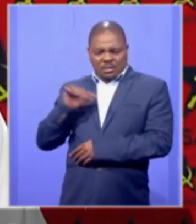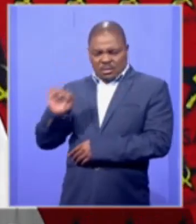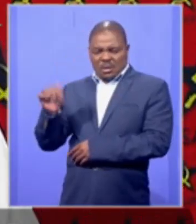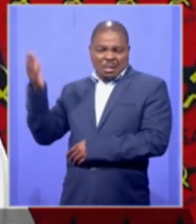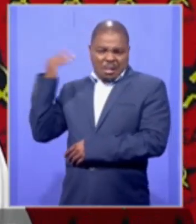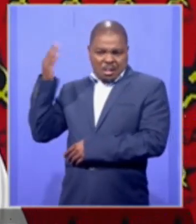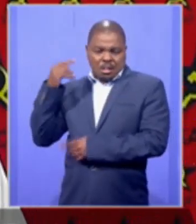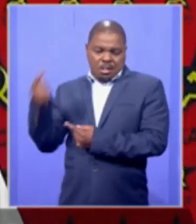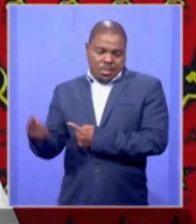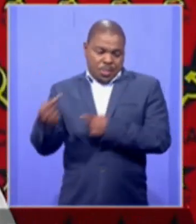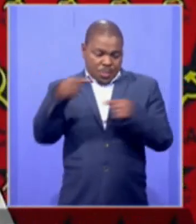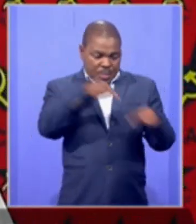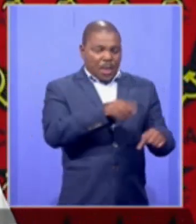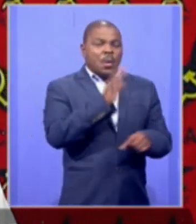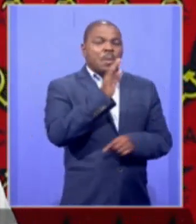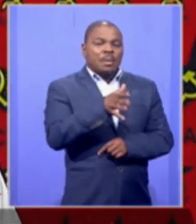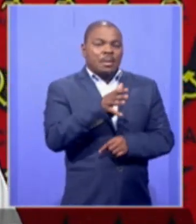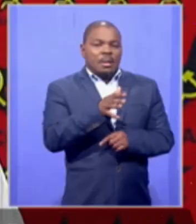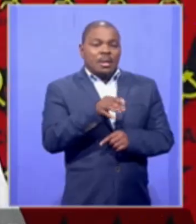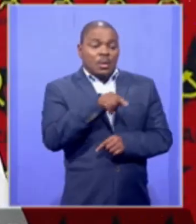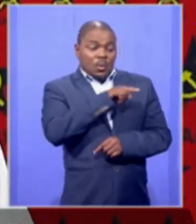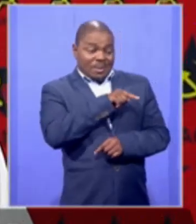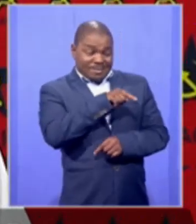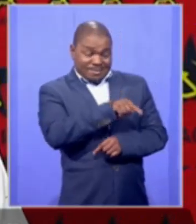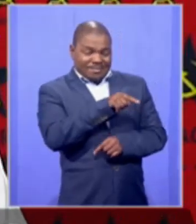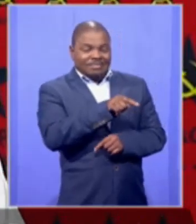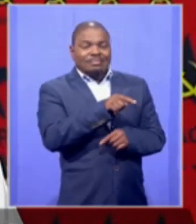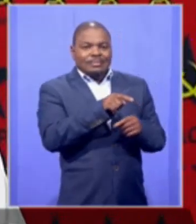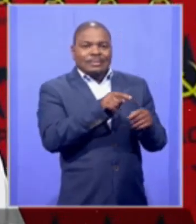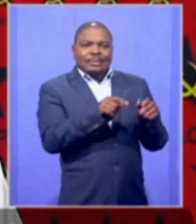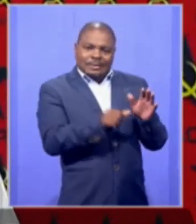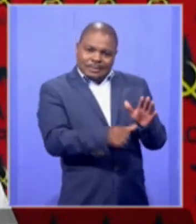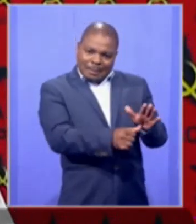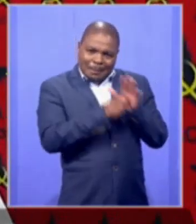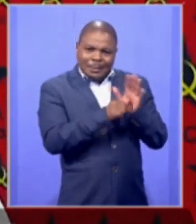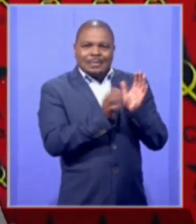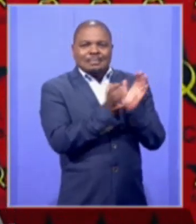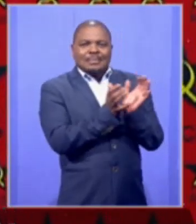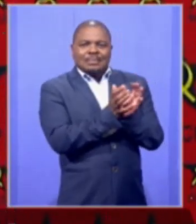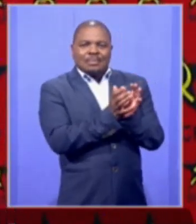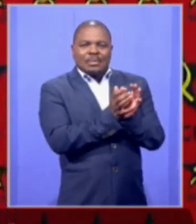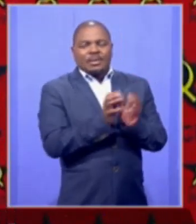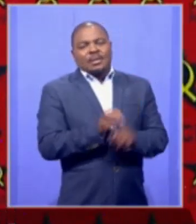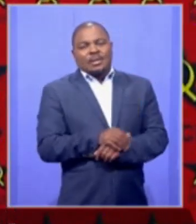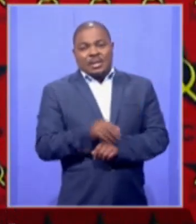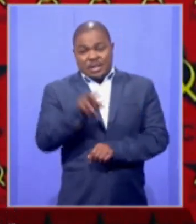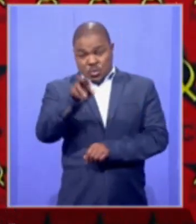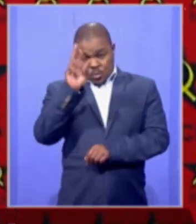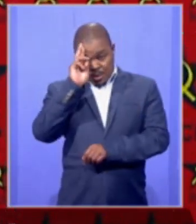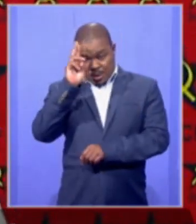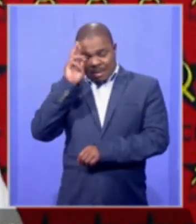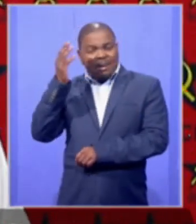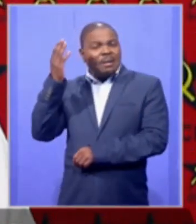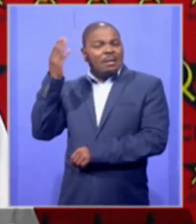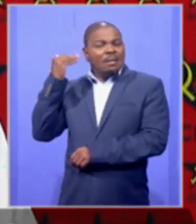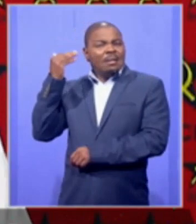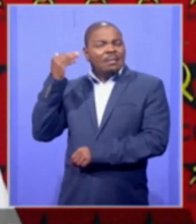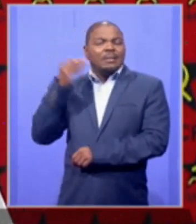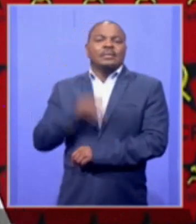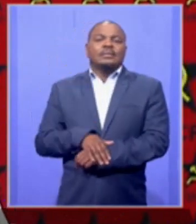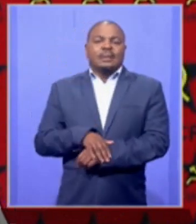gore one kopano e tsewa e le botlhokwa thata ka gone mo history ga o ka gopola mokgatlho